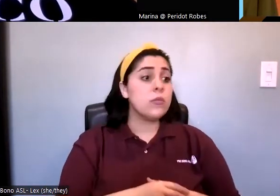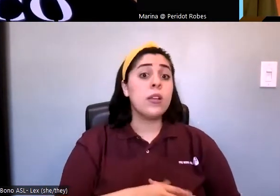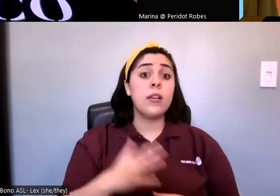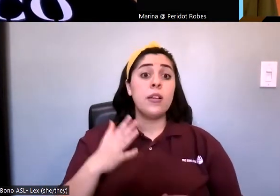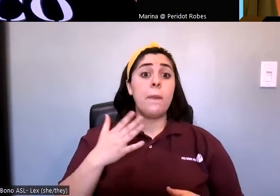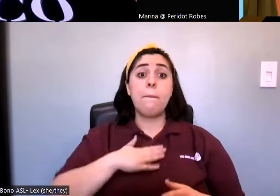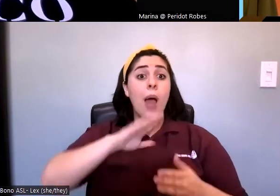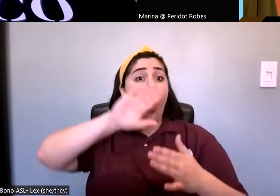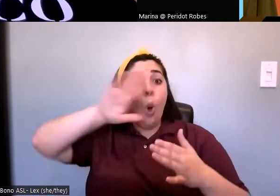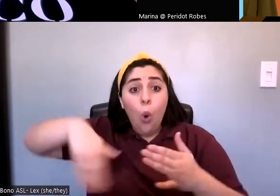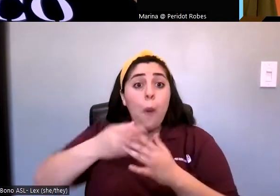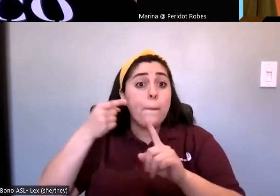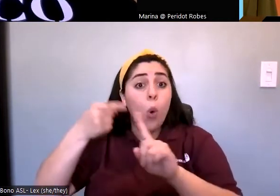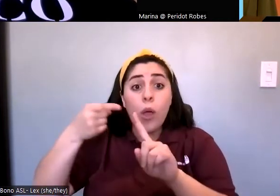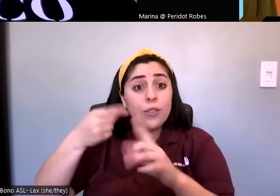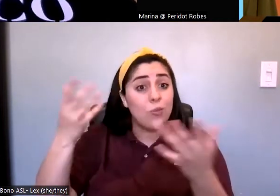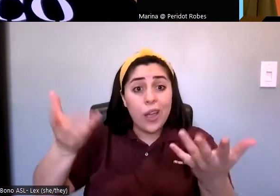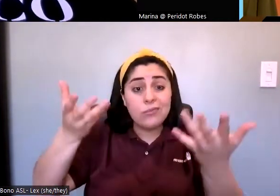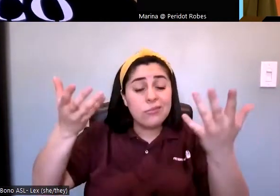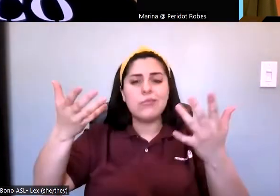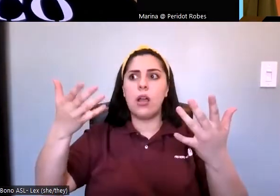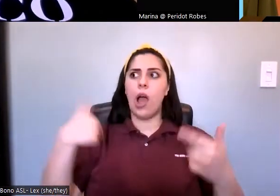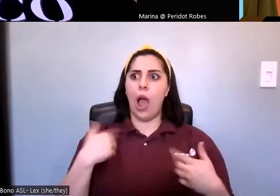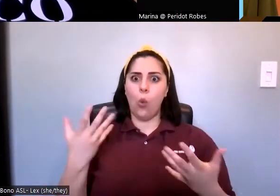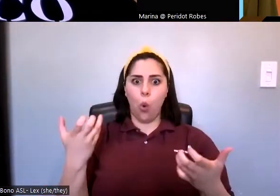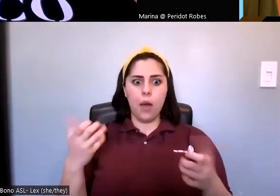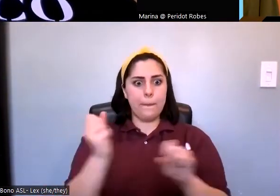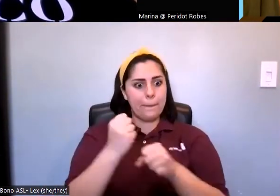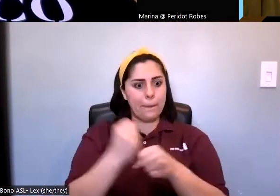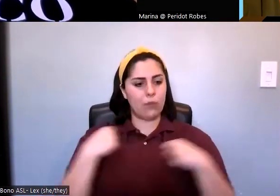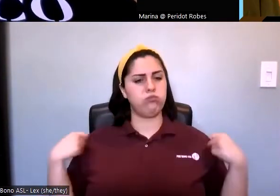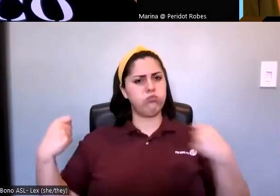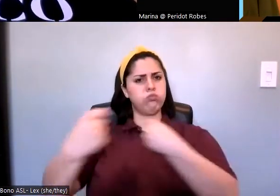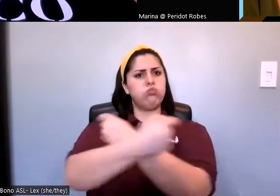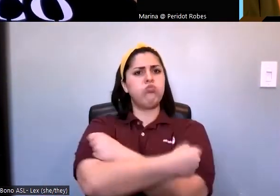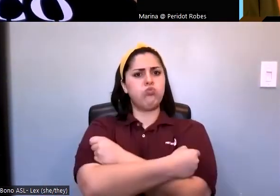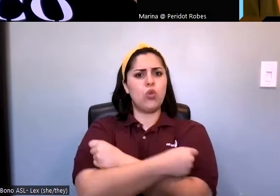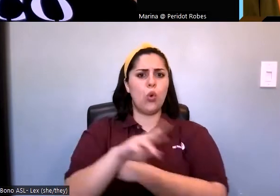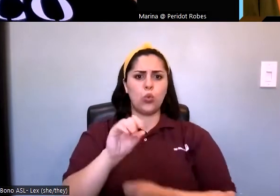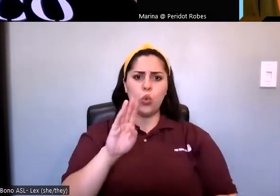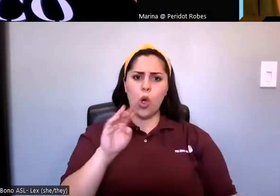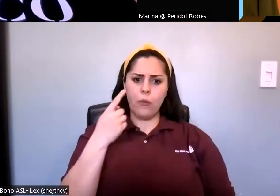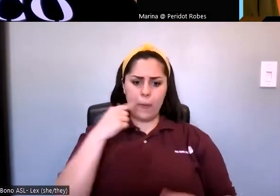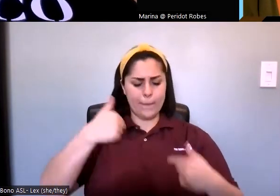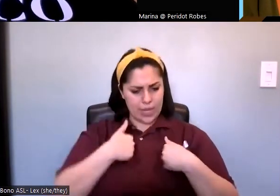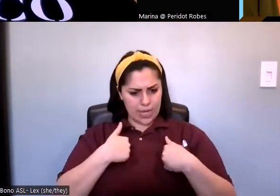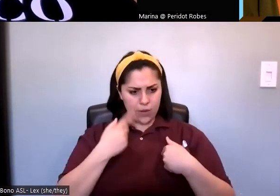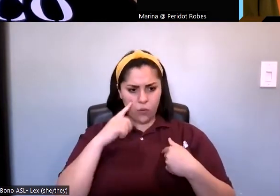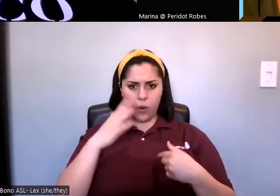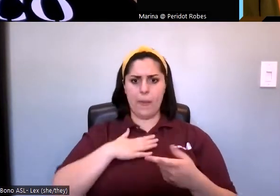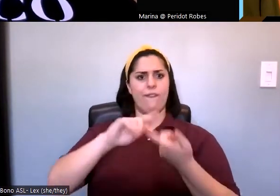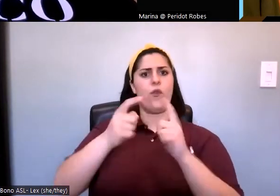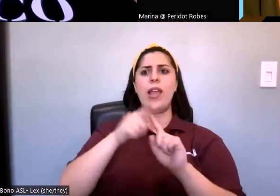my friends and I, and I started off and I launched at the end of May in